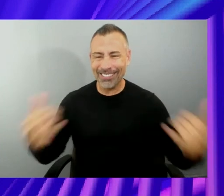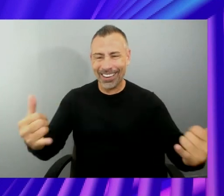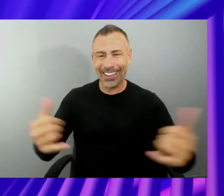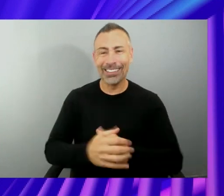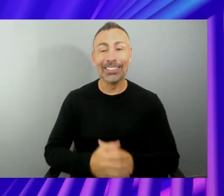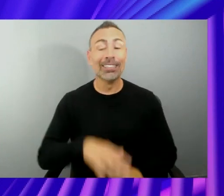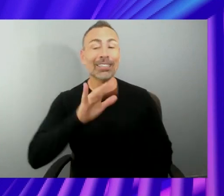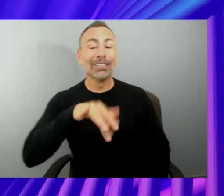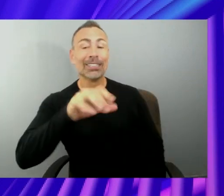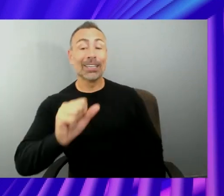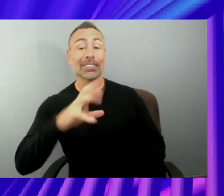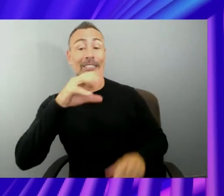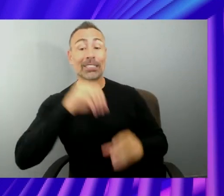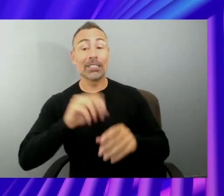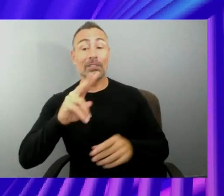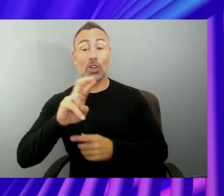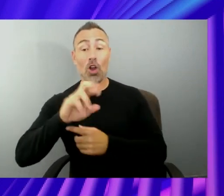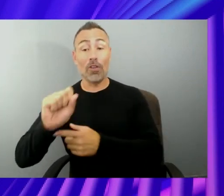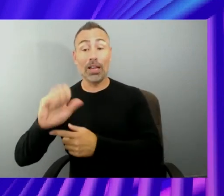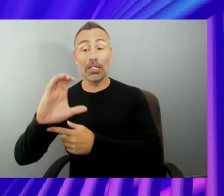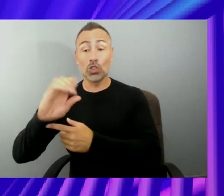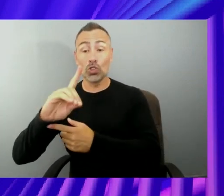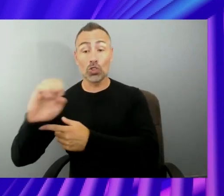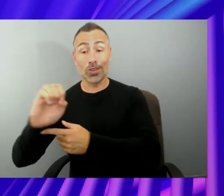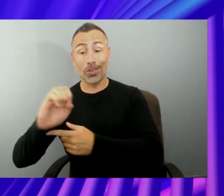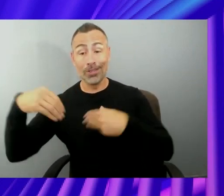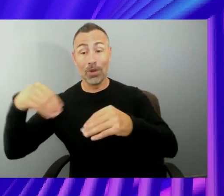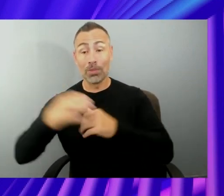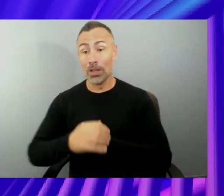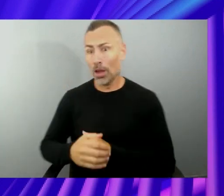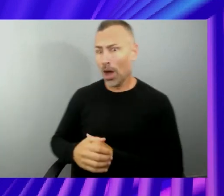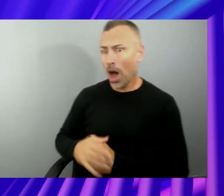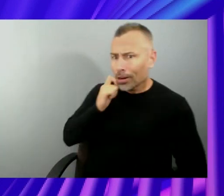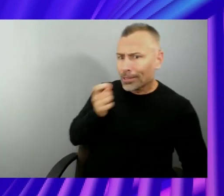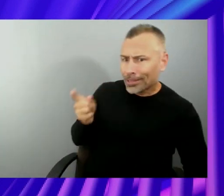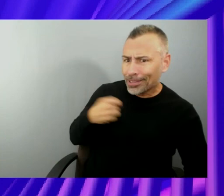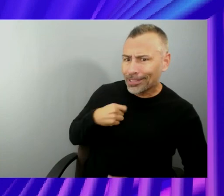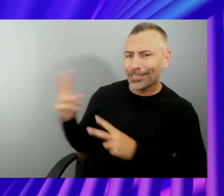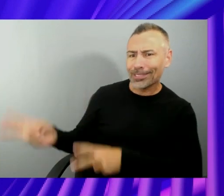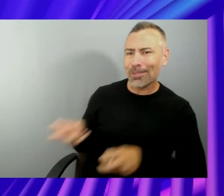marketplace. Oh, great. Oh, cool. So you can just install it direct from VS Code.